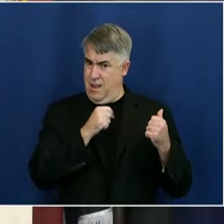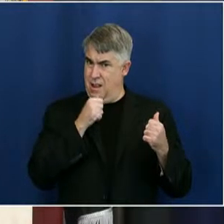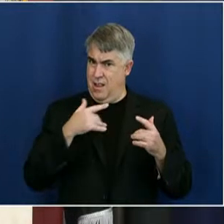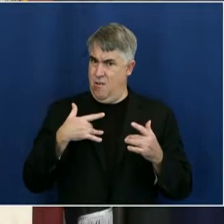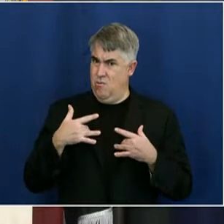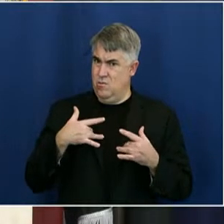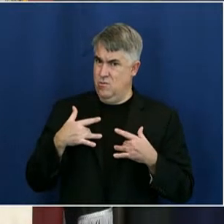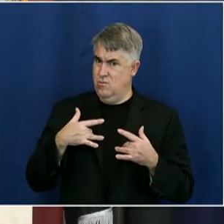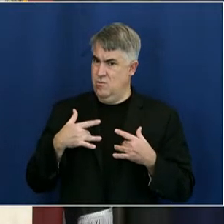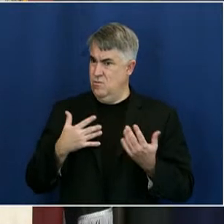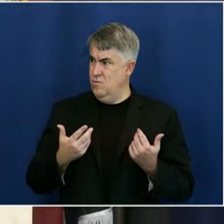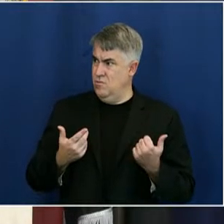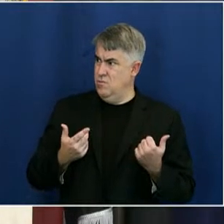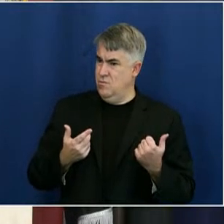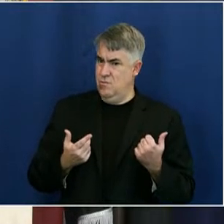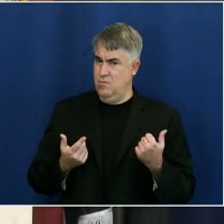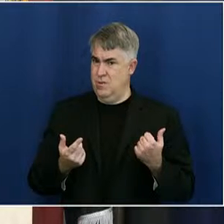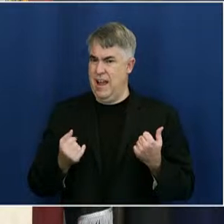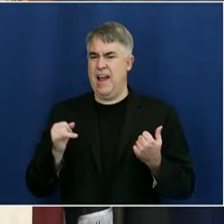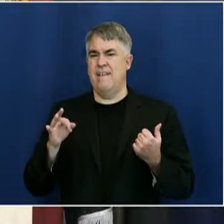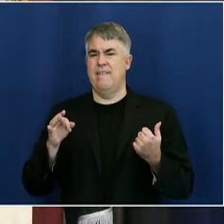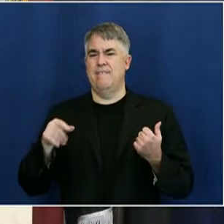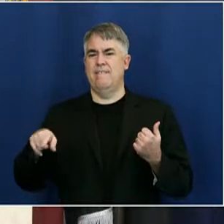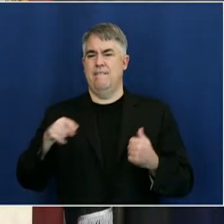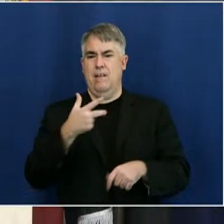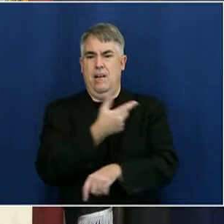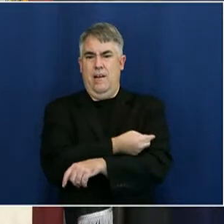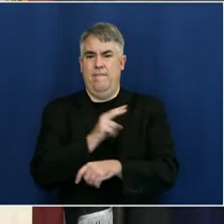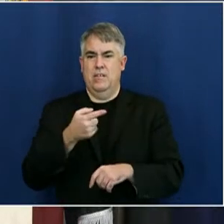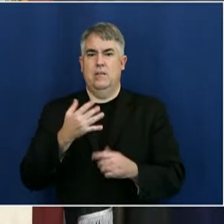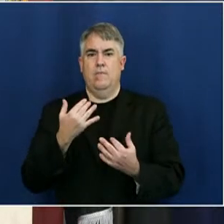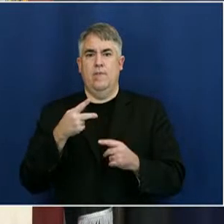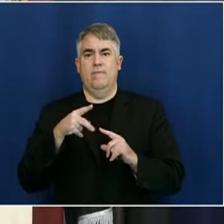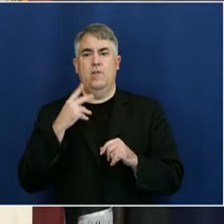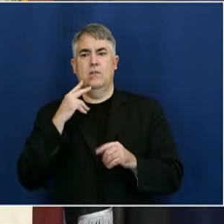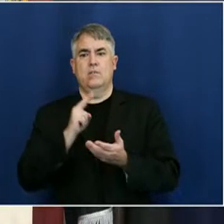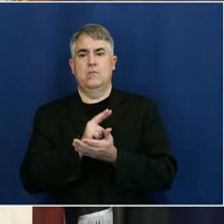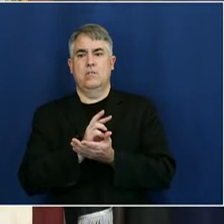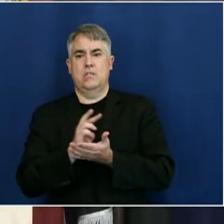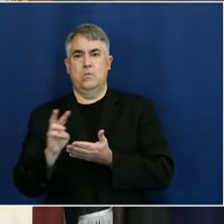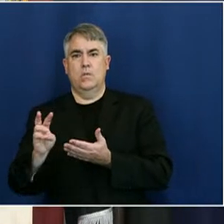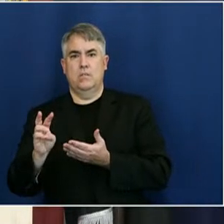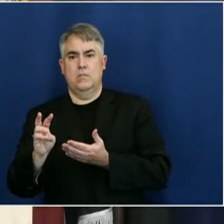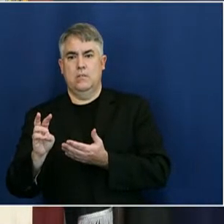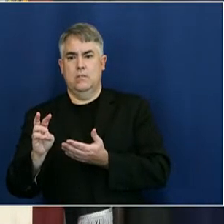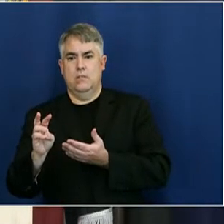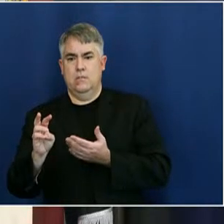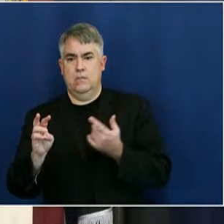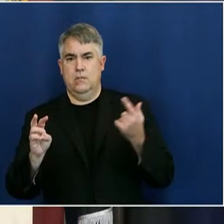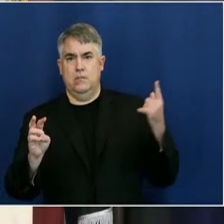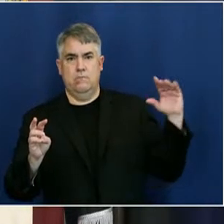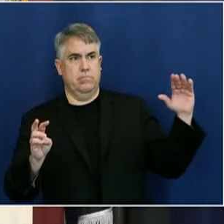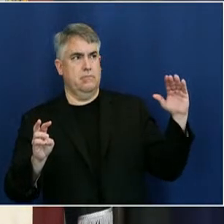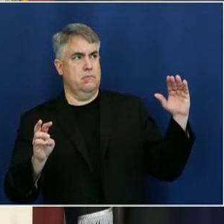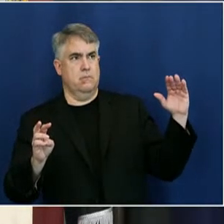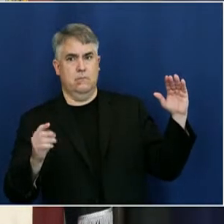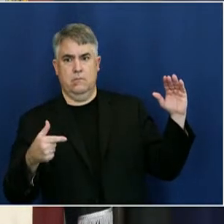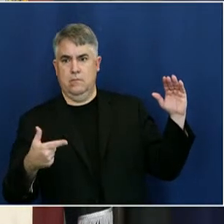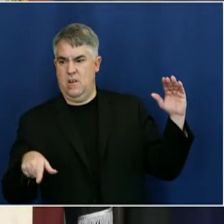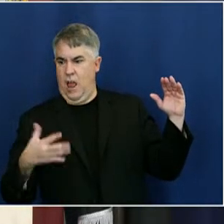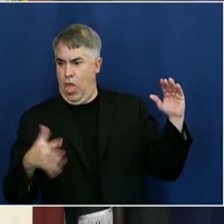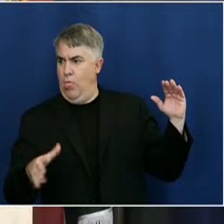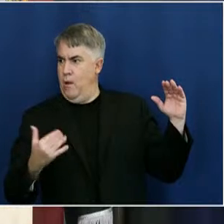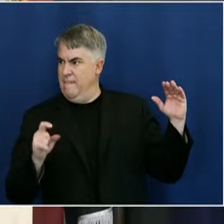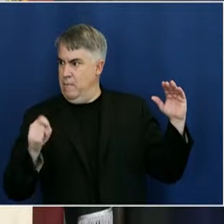administered beyond the 6 weeks recommendation that the CDC has put forward. Are there concerns that